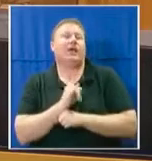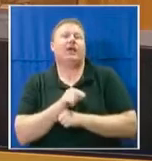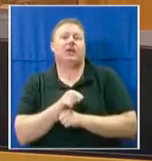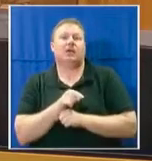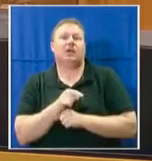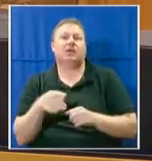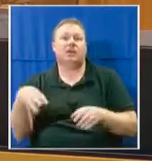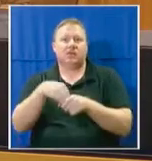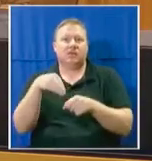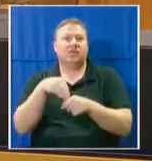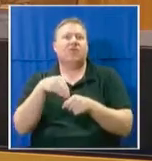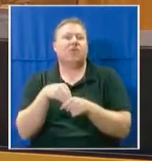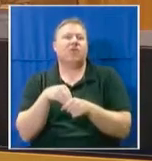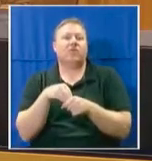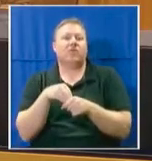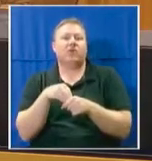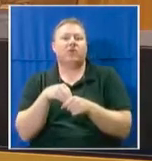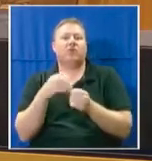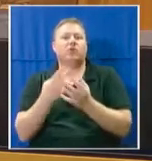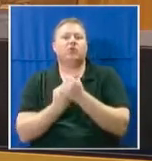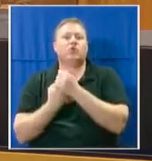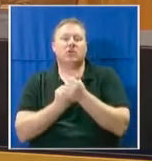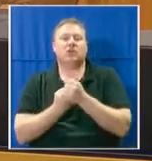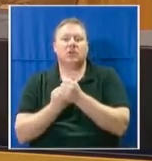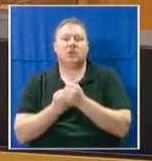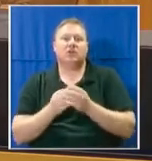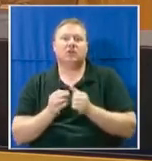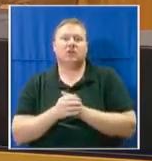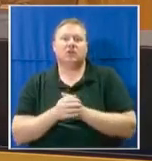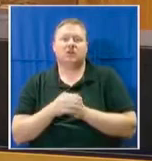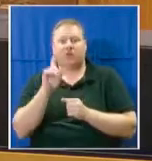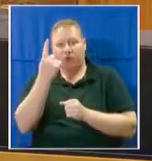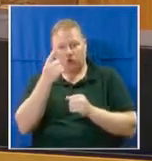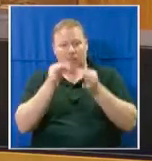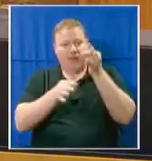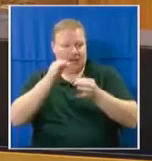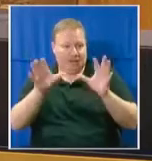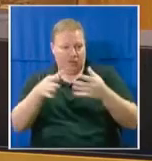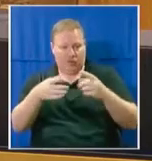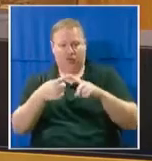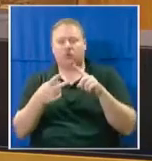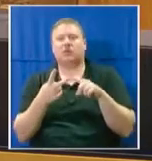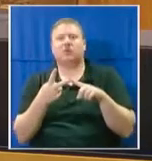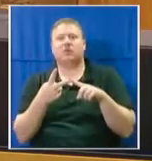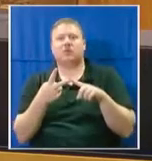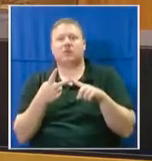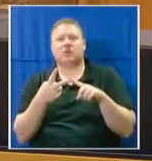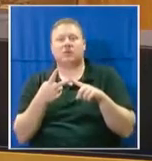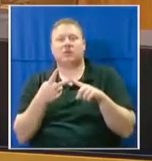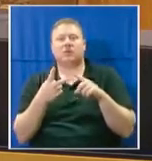with organized labor at all levels. One, at a political level, secondly, at a chamber